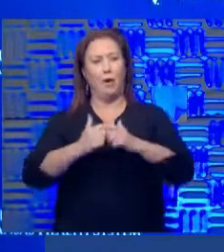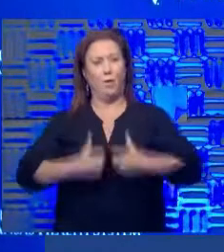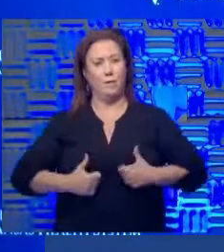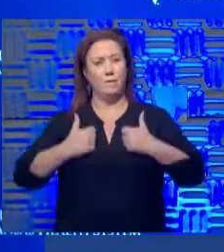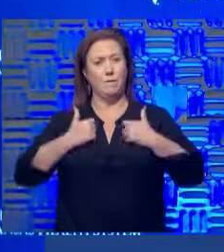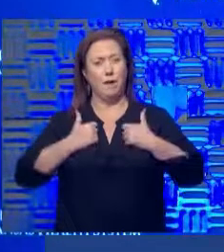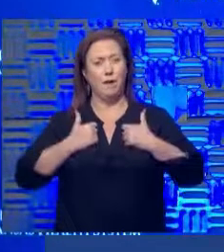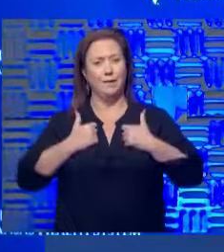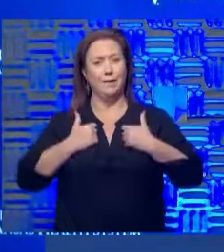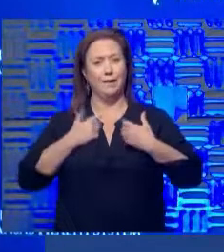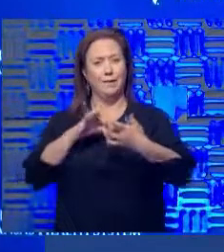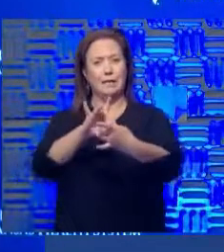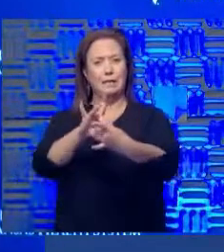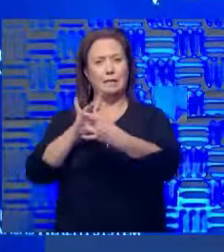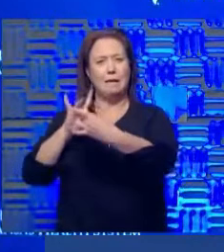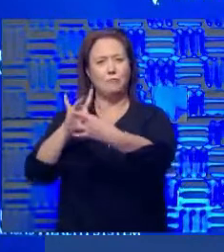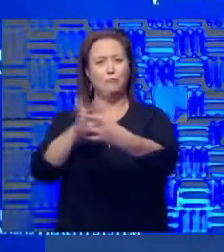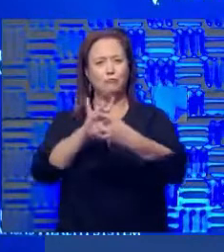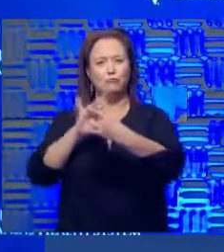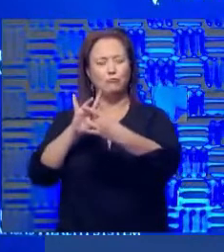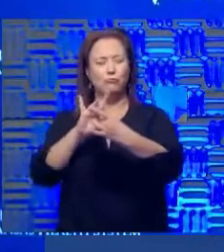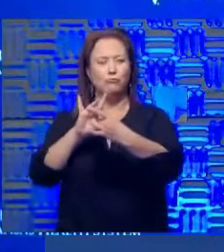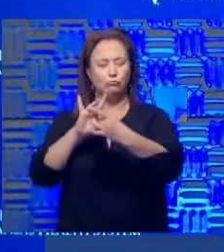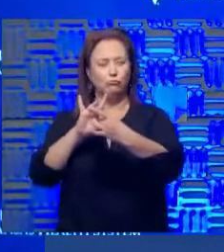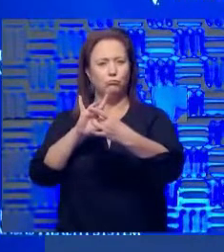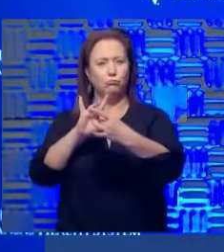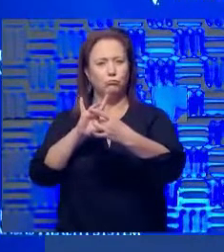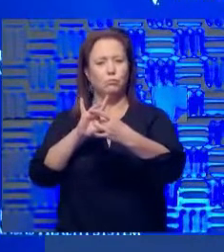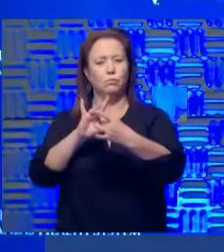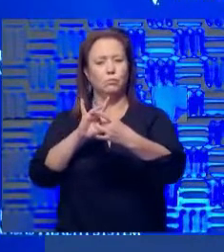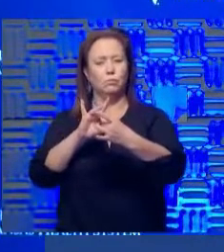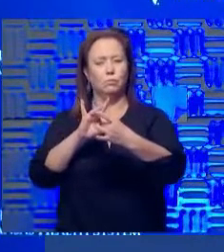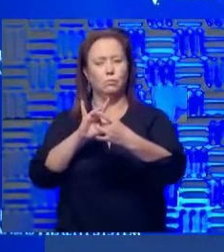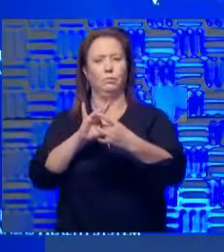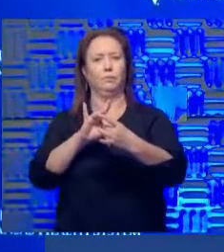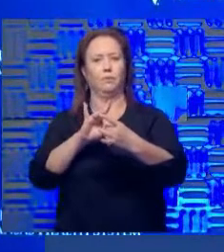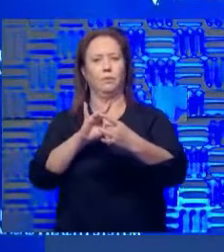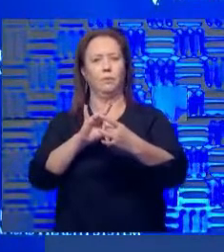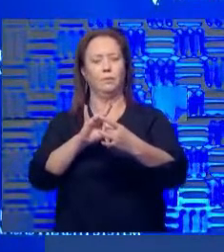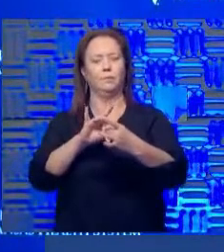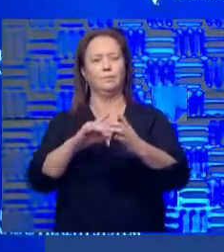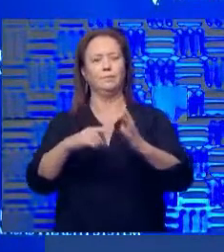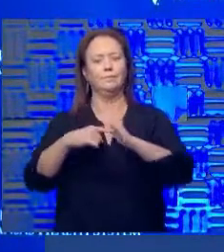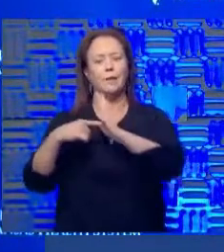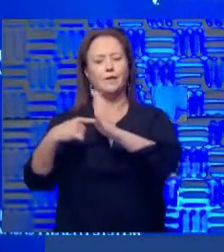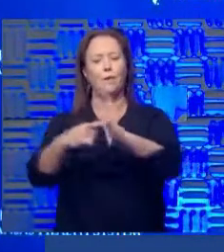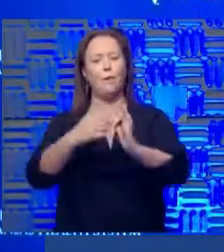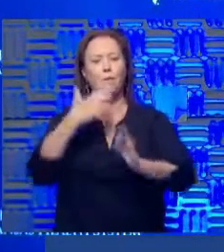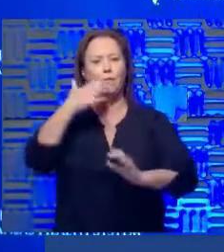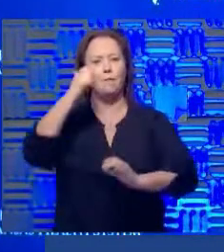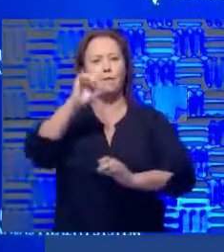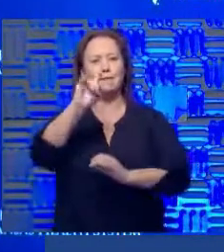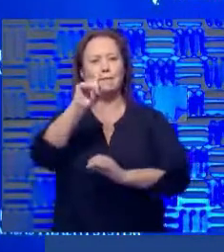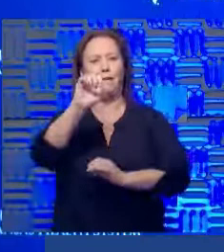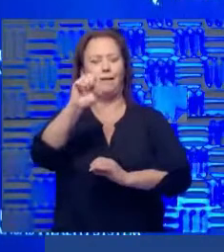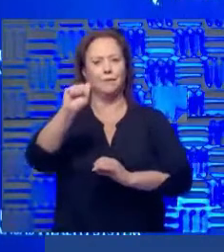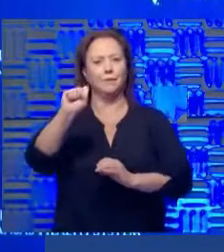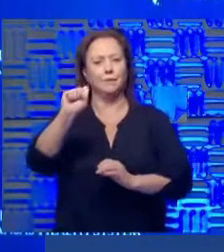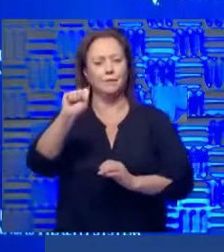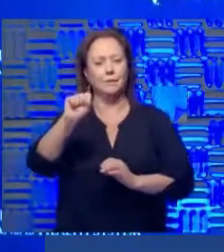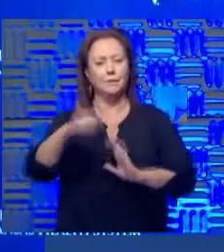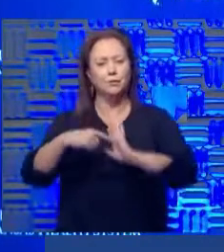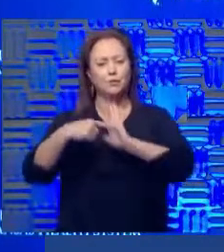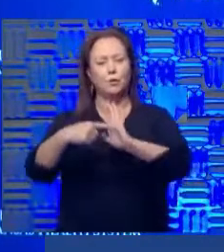connections between people and watching the best of us, the best sides of us, take shape and